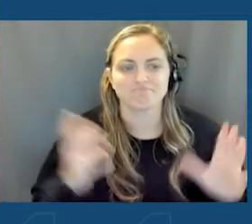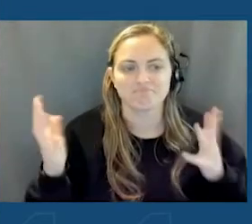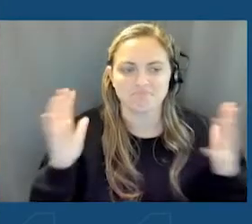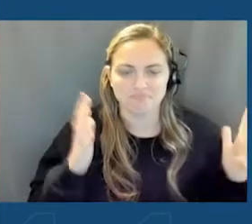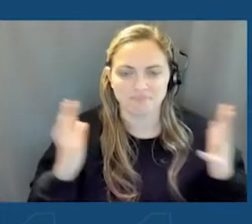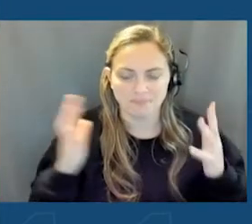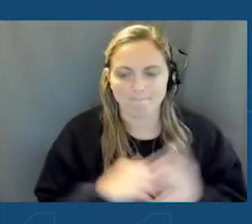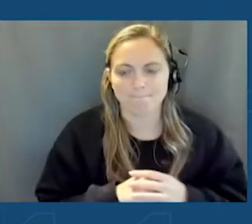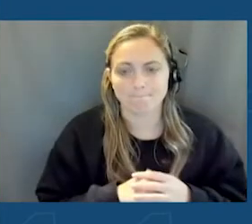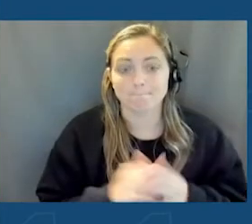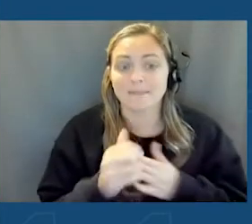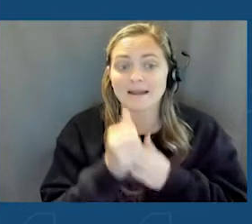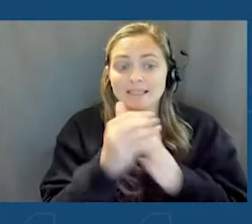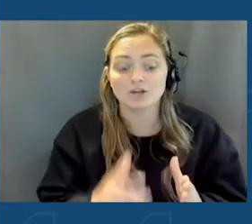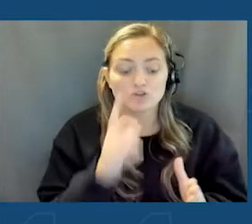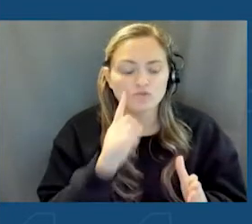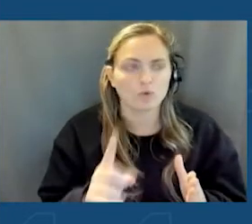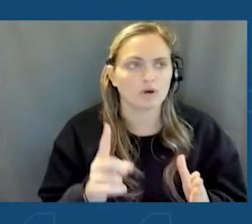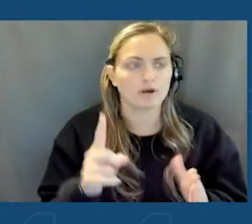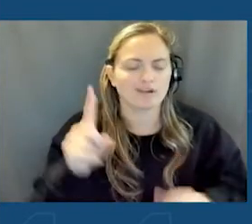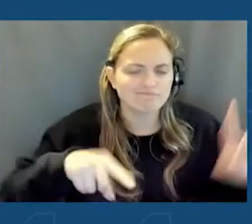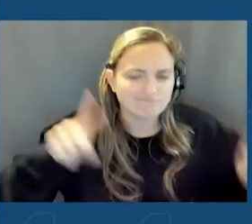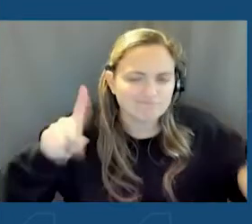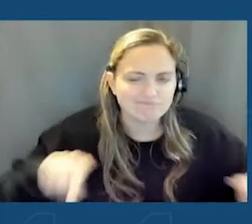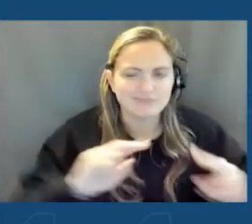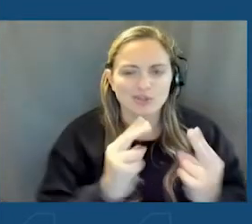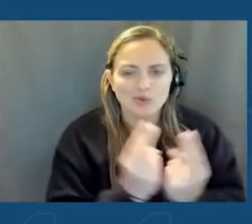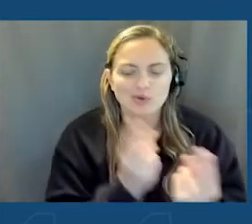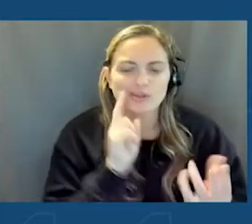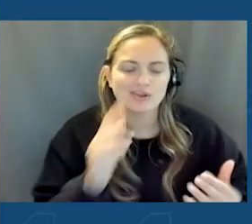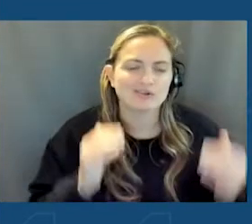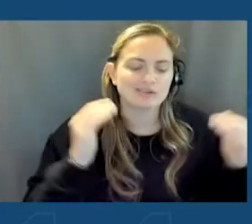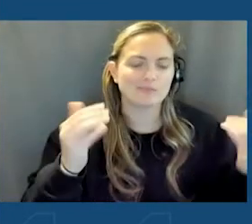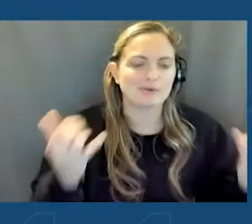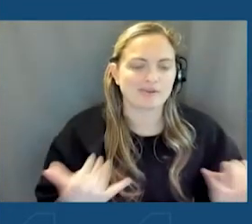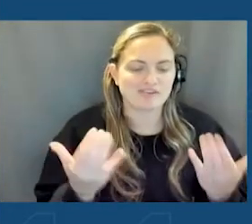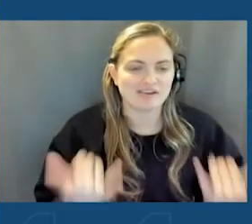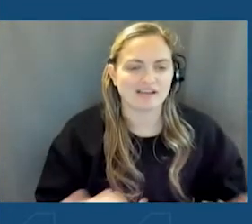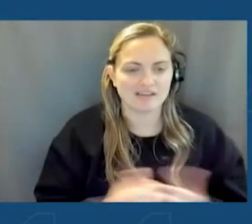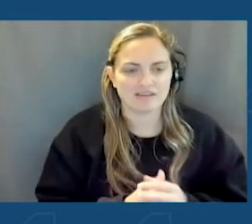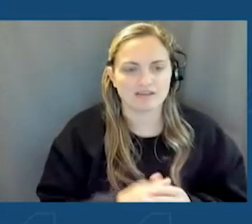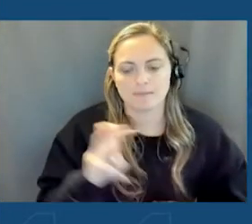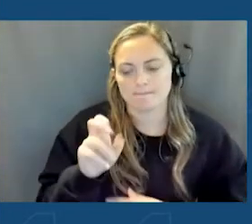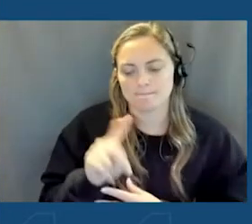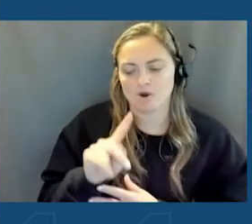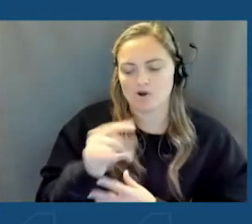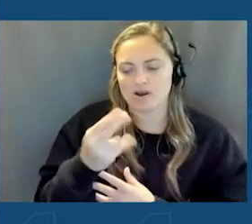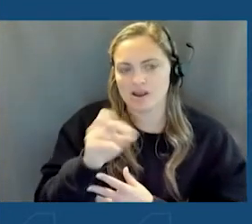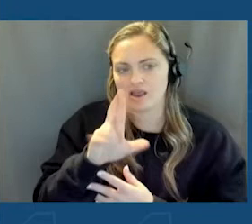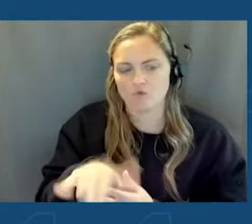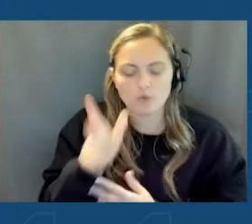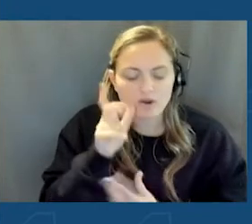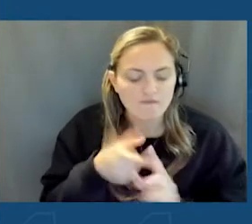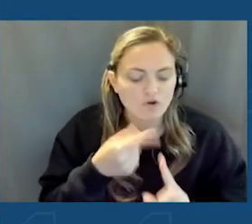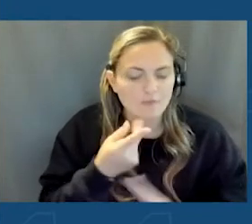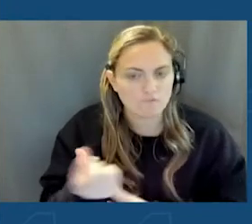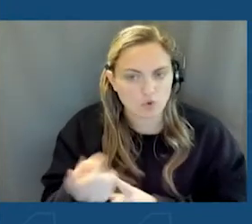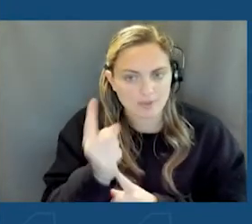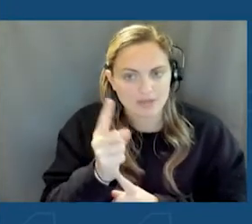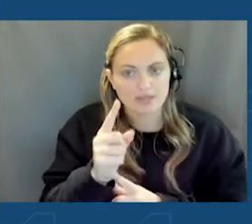And our leaders of our various unions that we're stepping up here today to protect. Mark Henry, who you'll be hearing from in a few moments, the president of